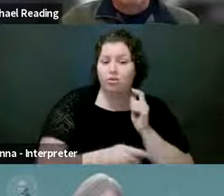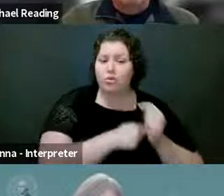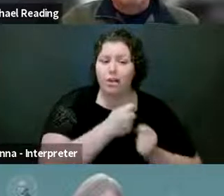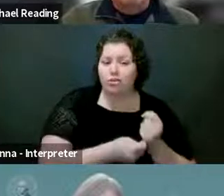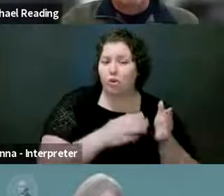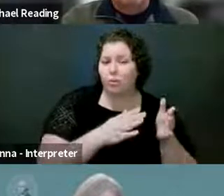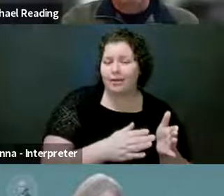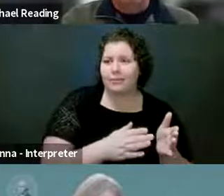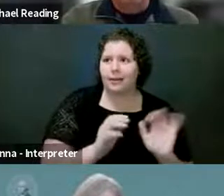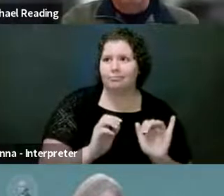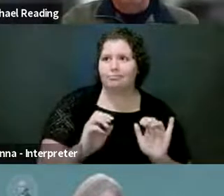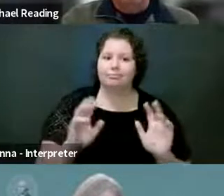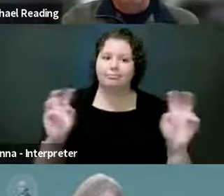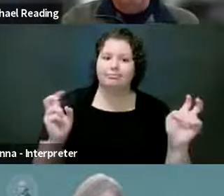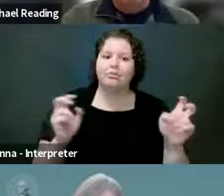what the kids are doing.